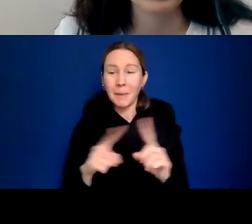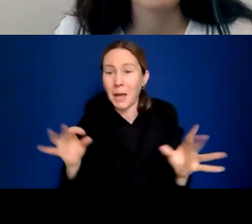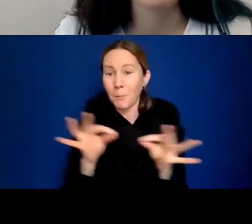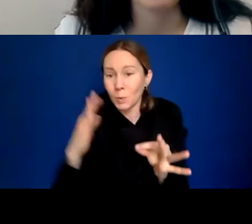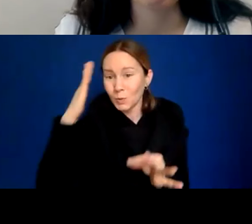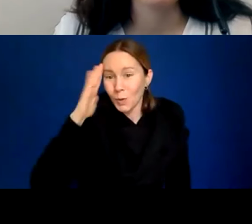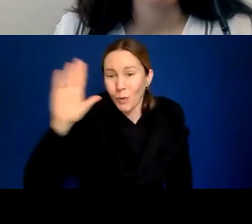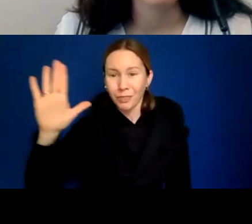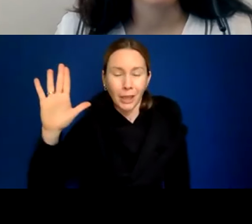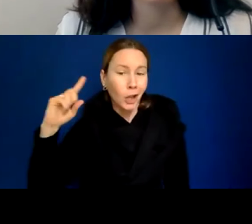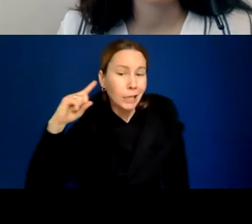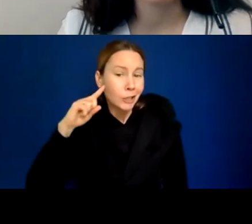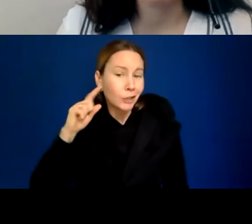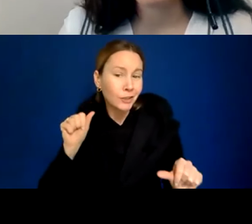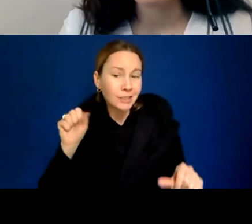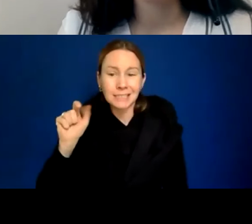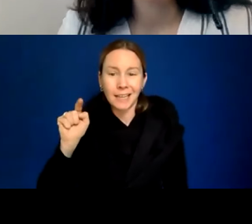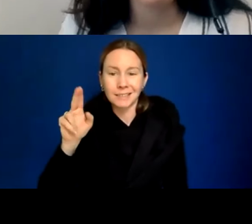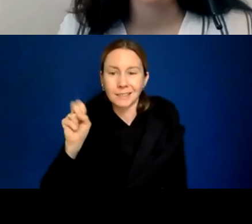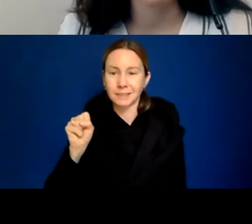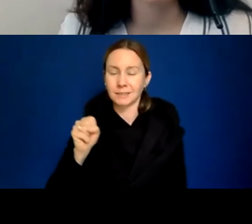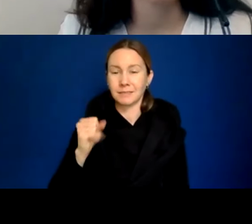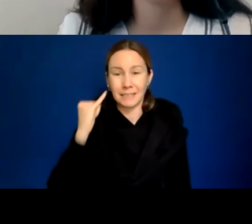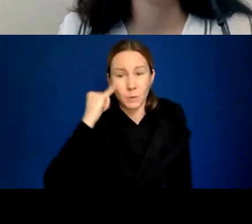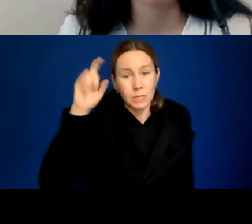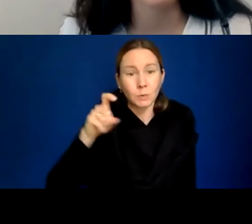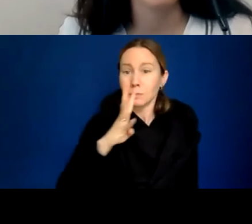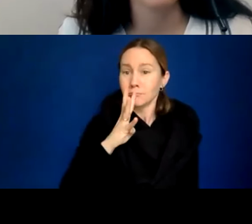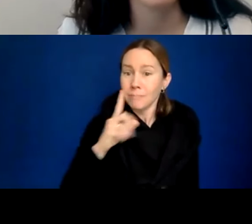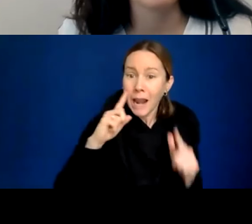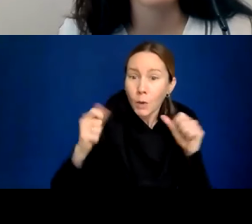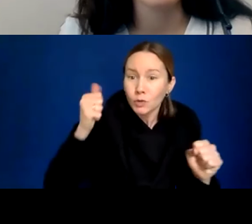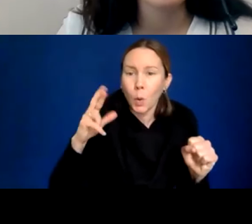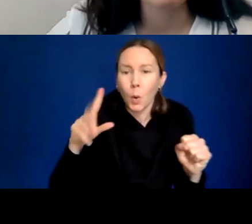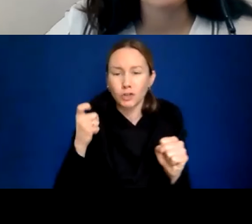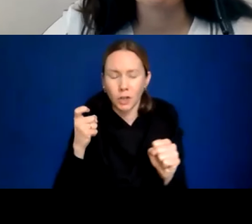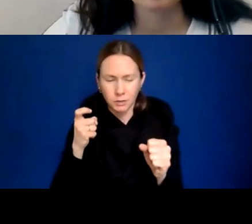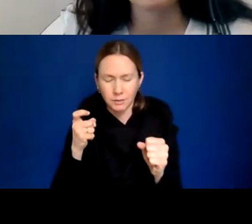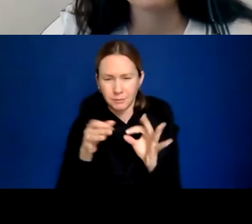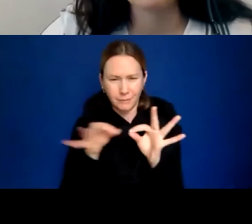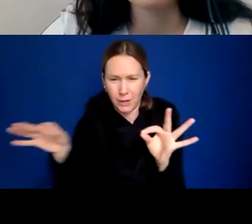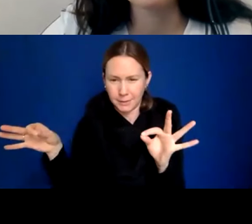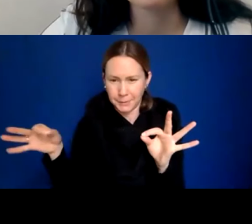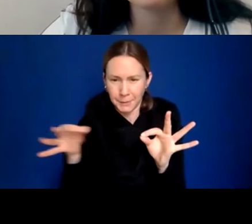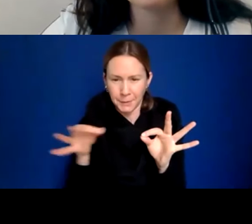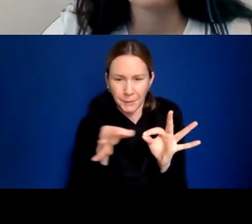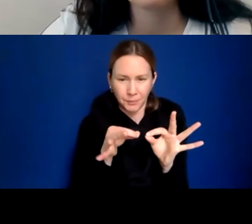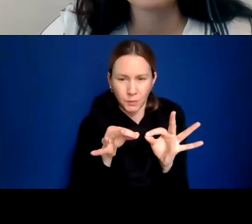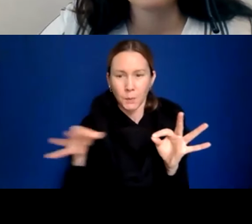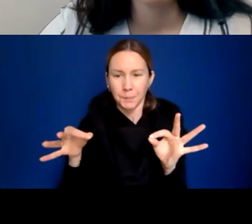before interacting with them, whether you need to talk louder or just revise what you're saying and making it more simple.